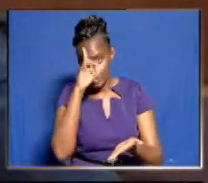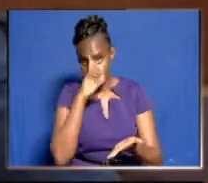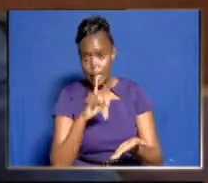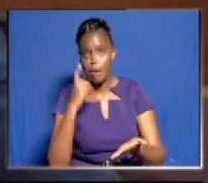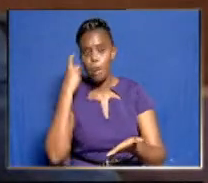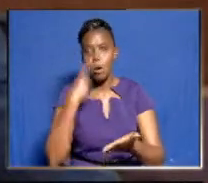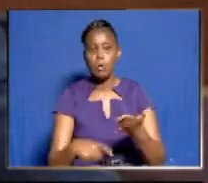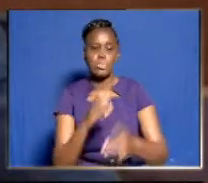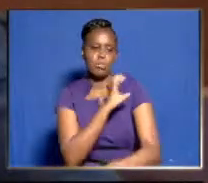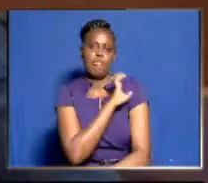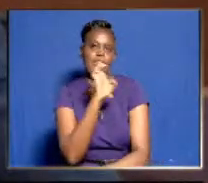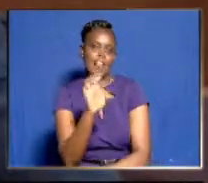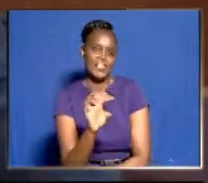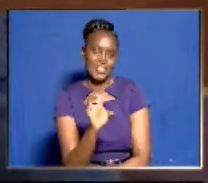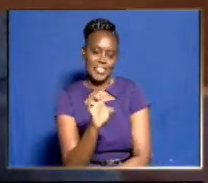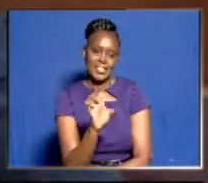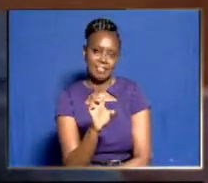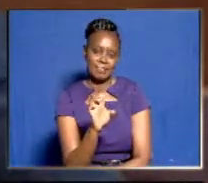of energy.